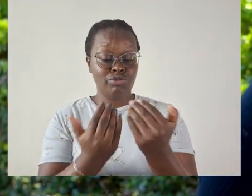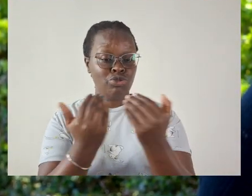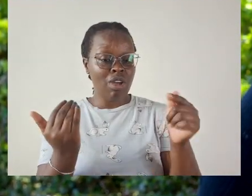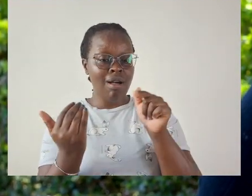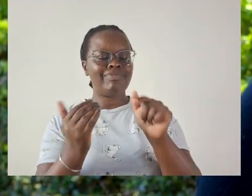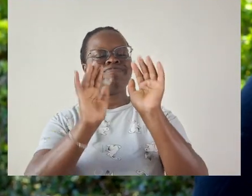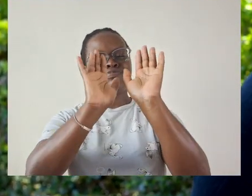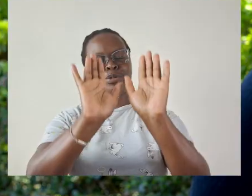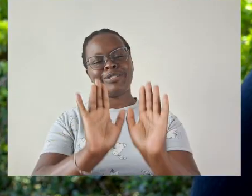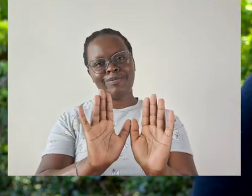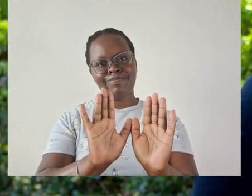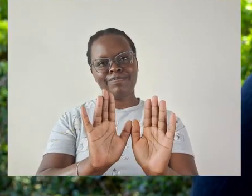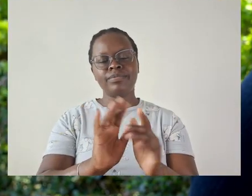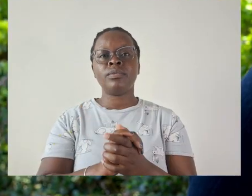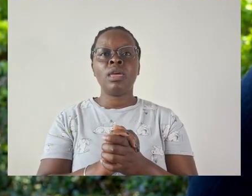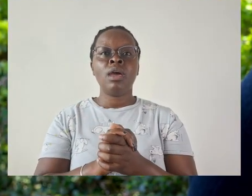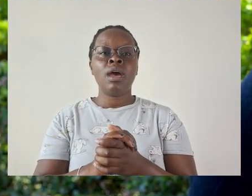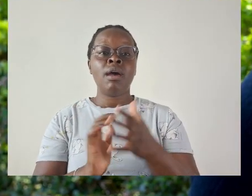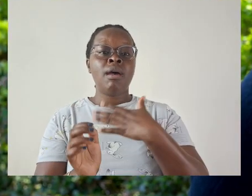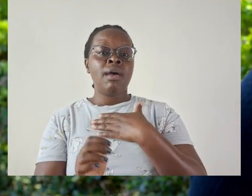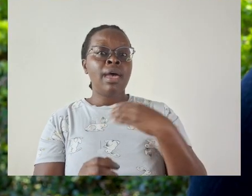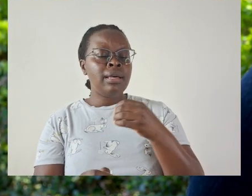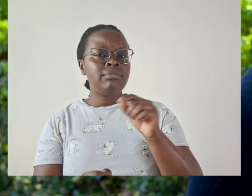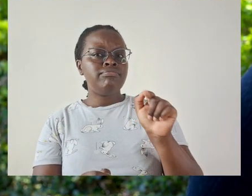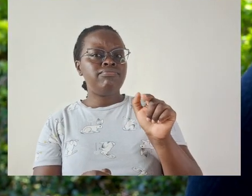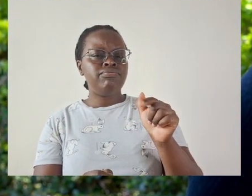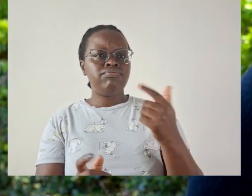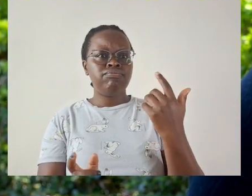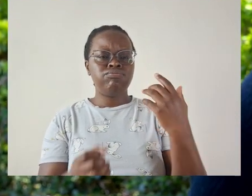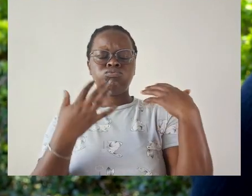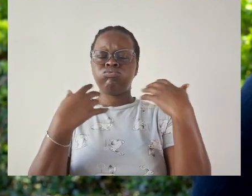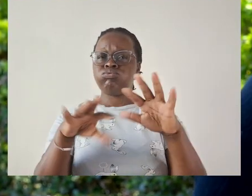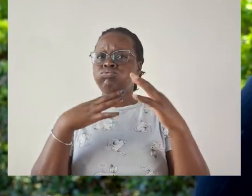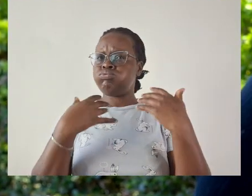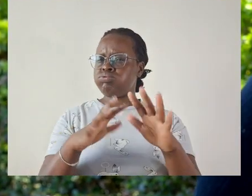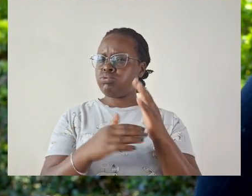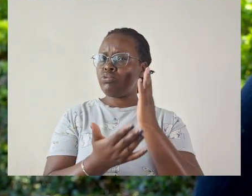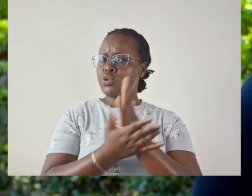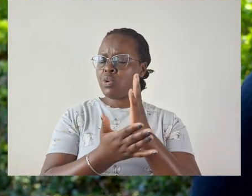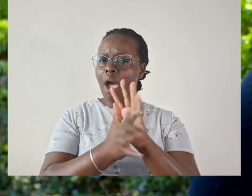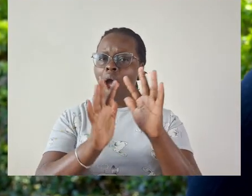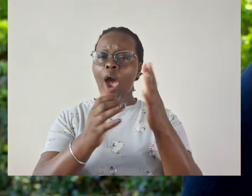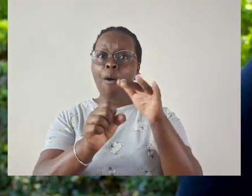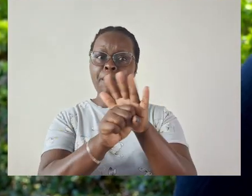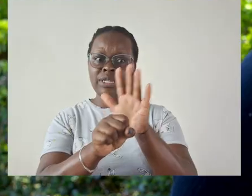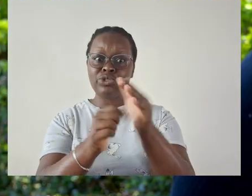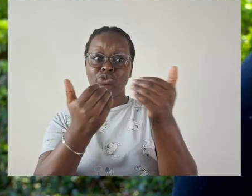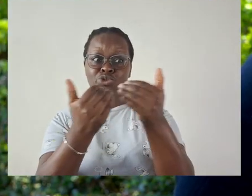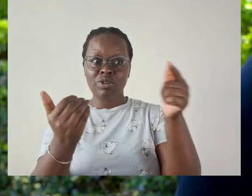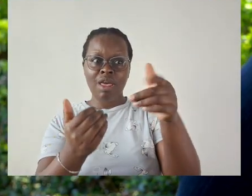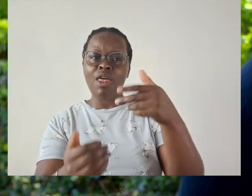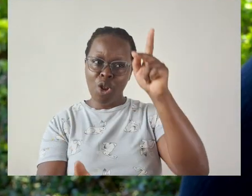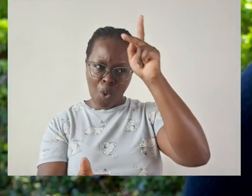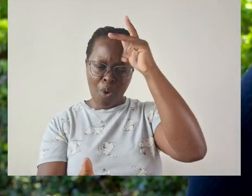very critical. And it's amazing how much knowledge these children